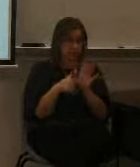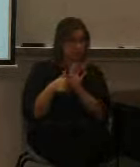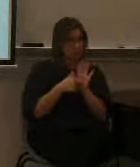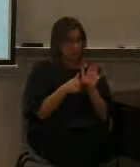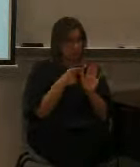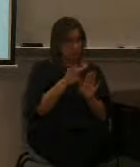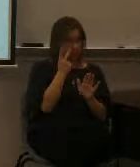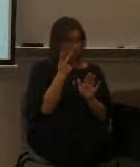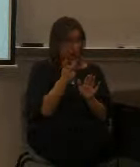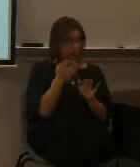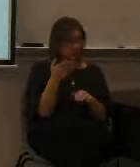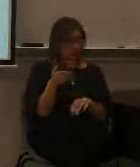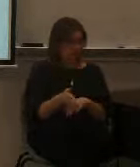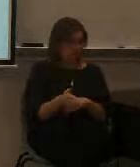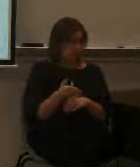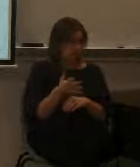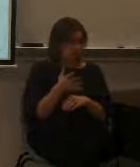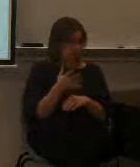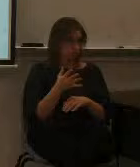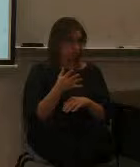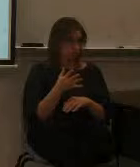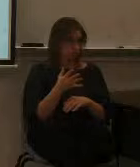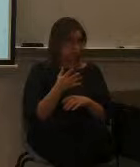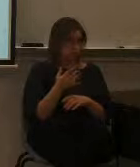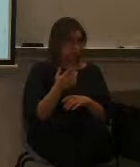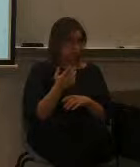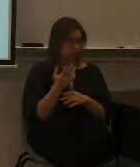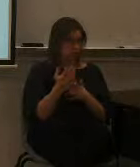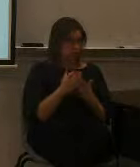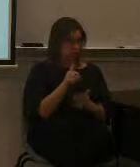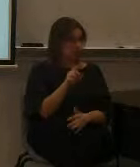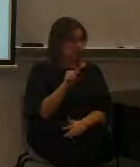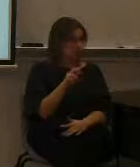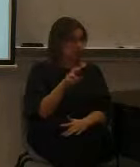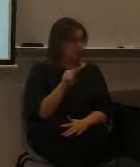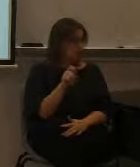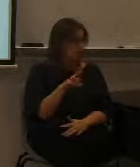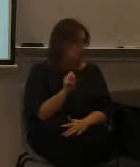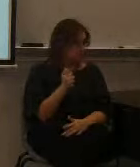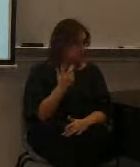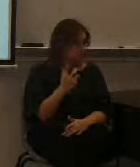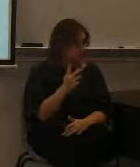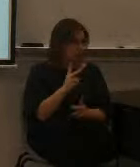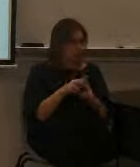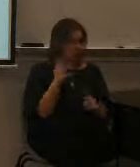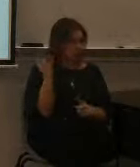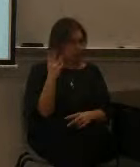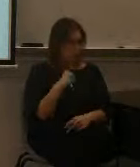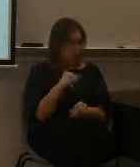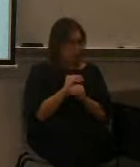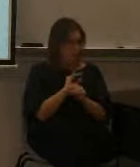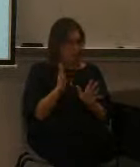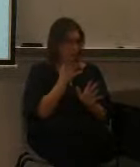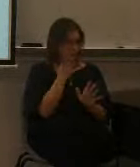displays that you see fishes that have, some of the darters, for example, are quite